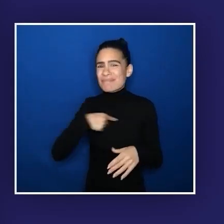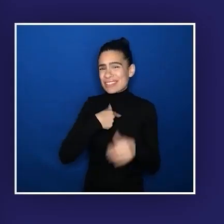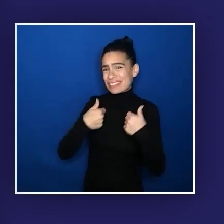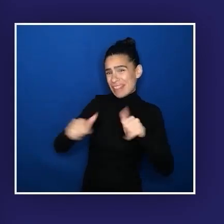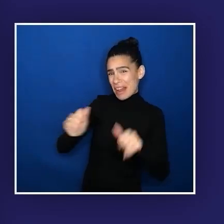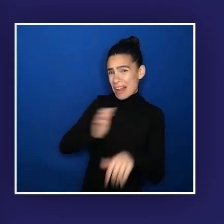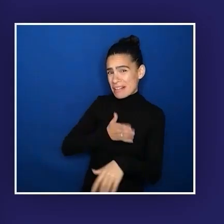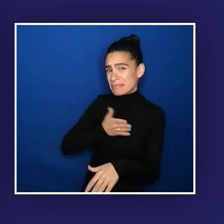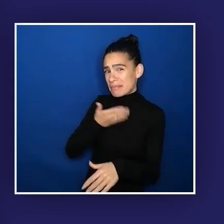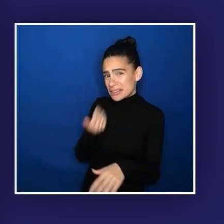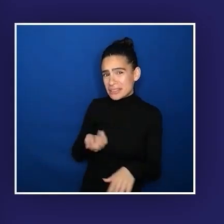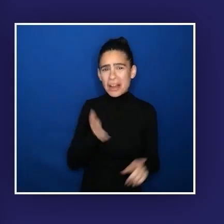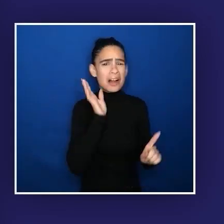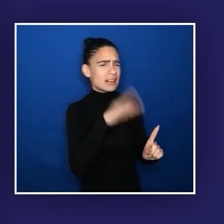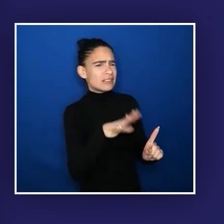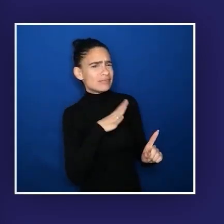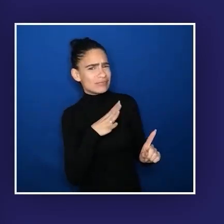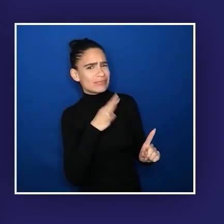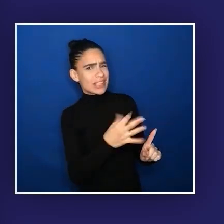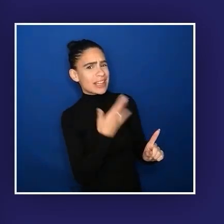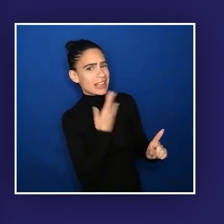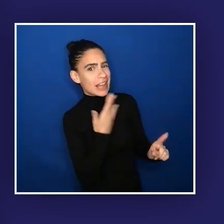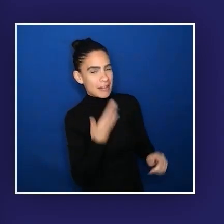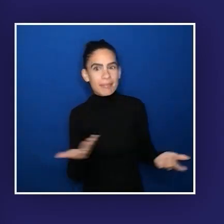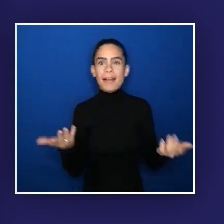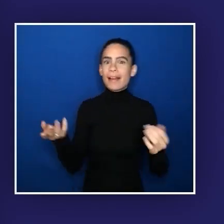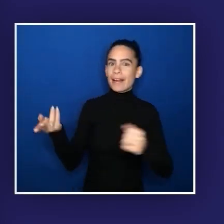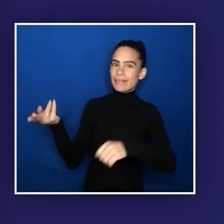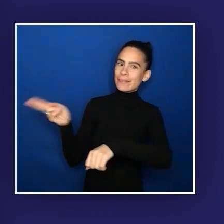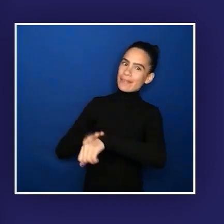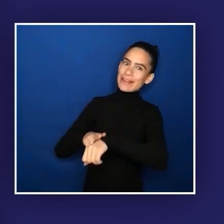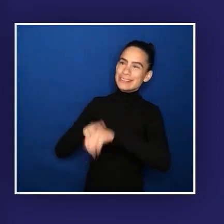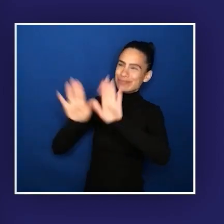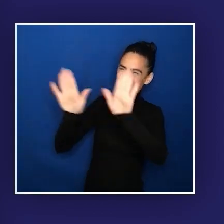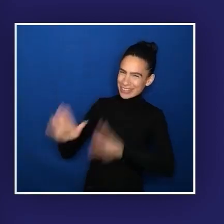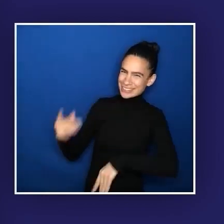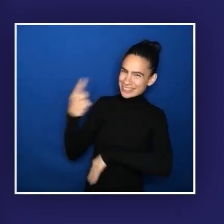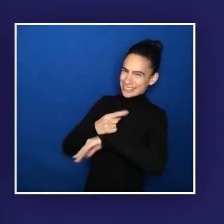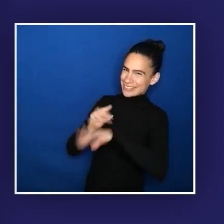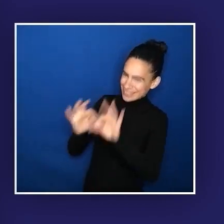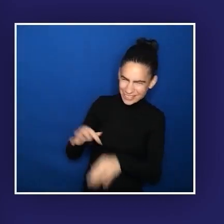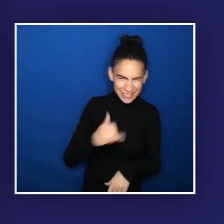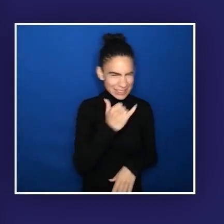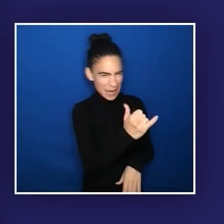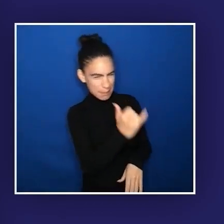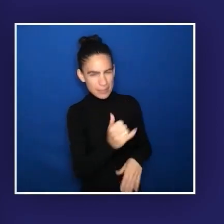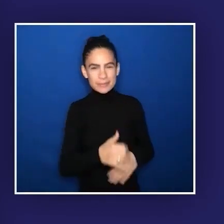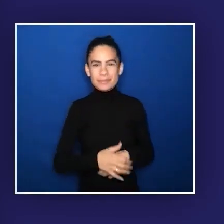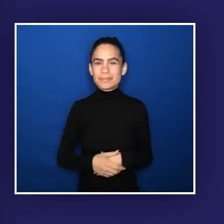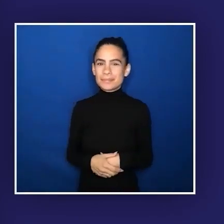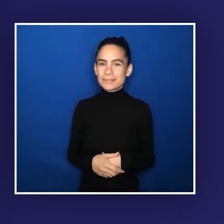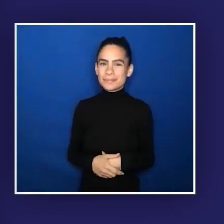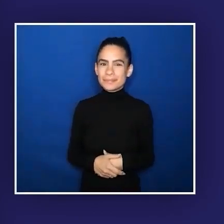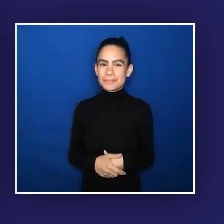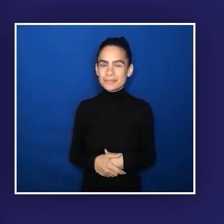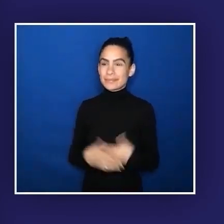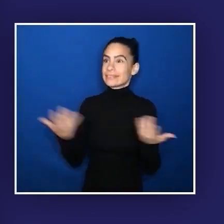try our absolute best not to cross-contaminate. All right. Thank you. Of course, have a great day. You too.